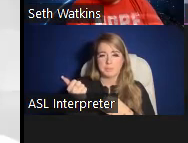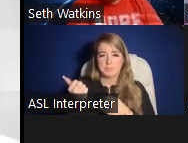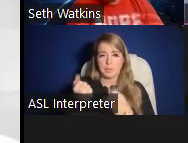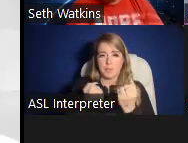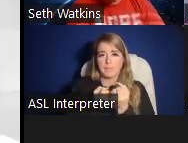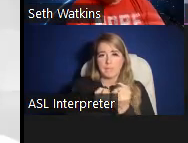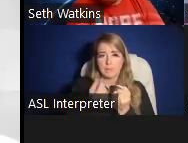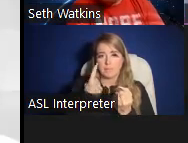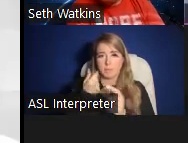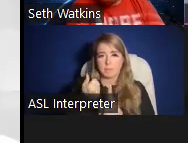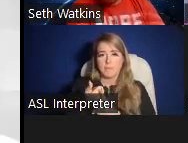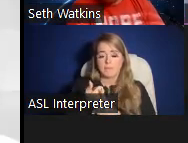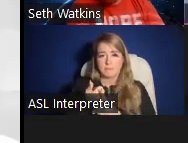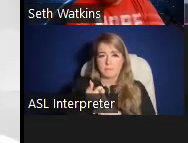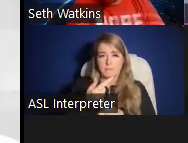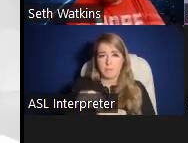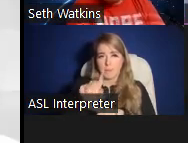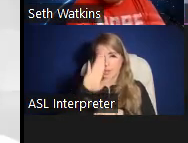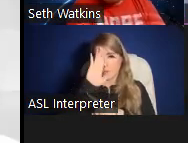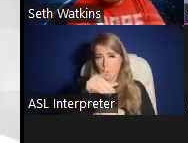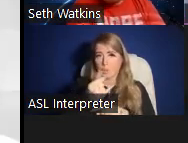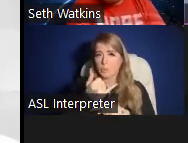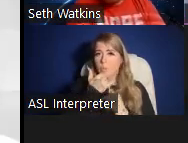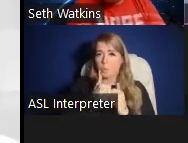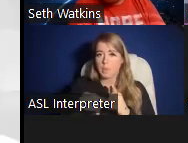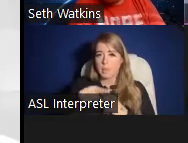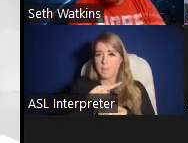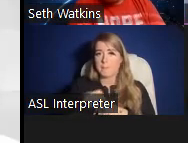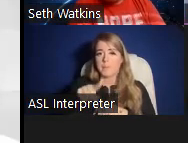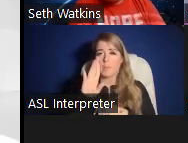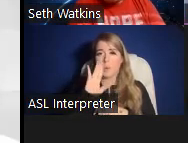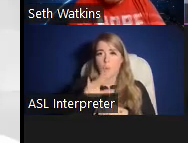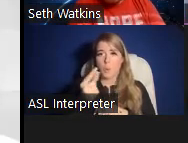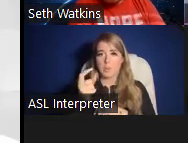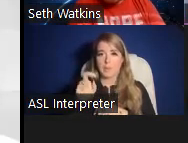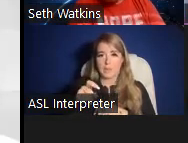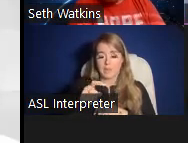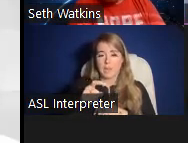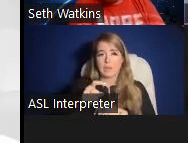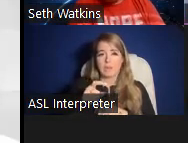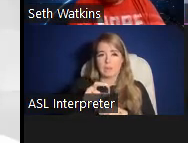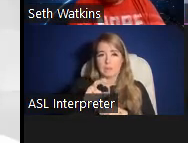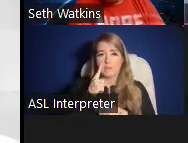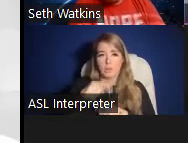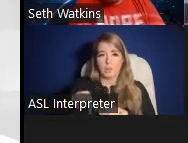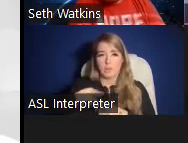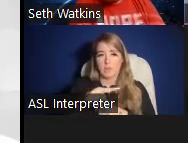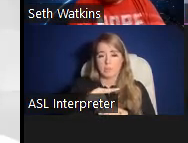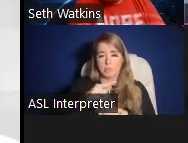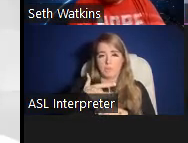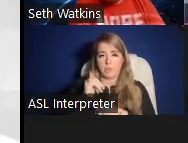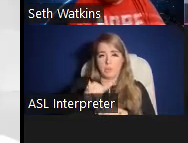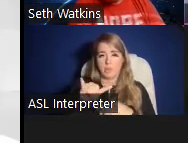advocate for themselves? Like, they know what's wrong with them, they know what they need in order to feel like the system